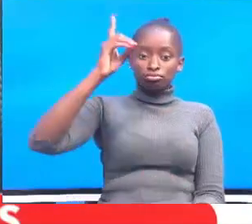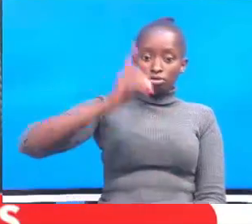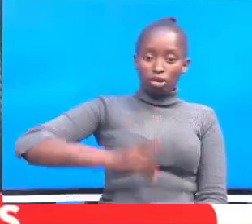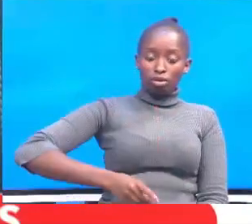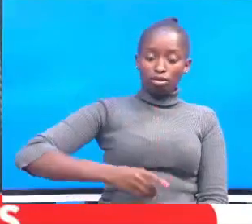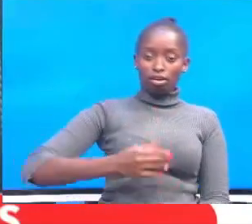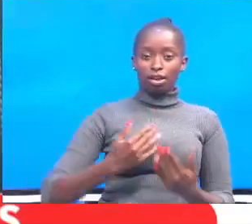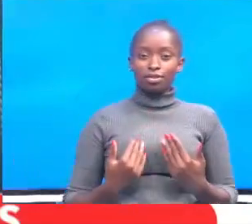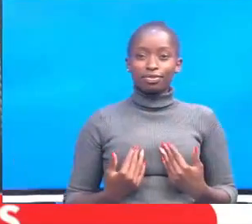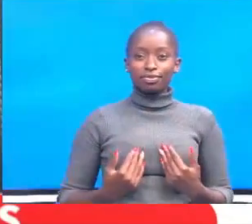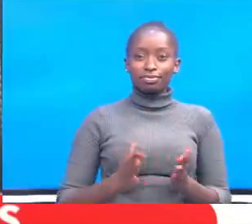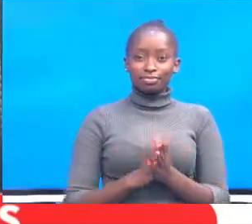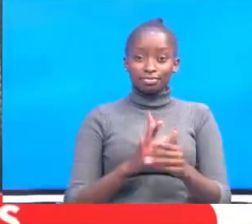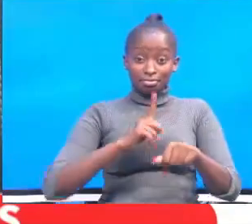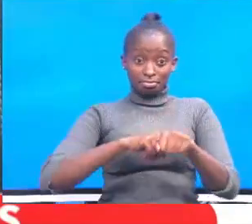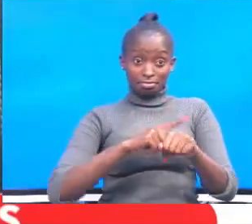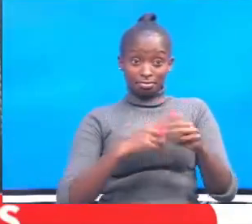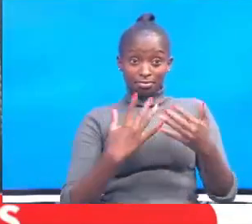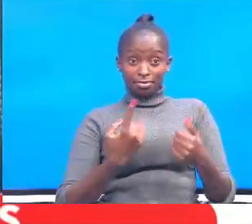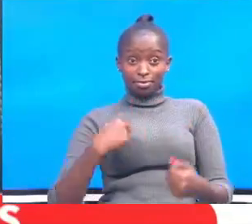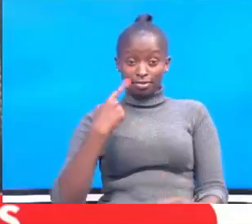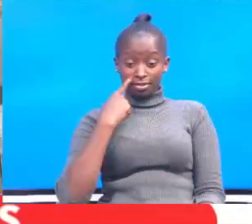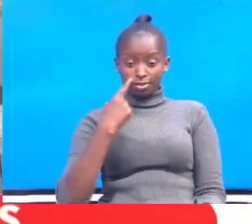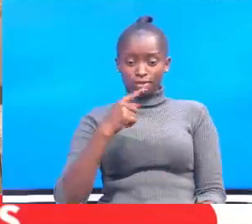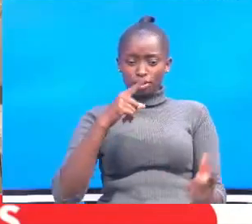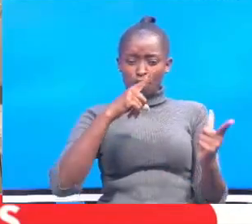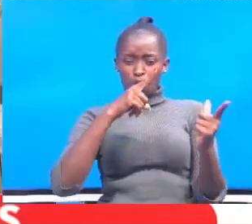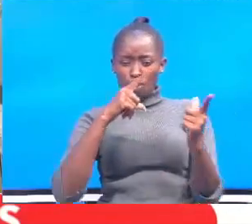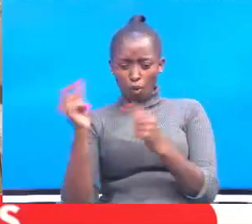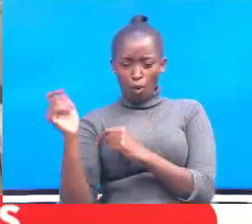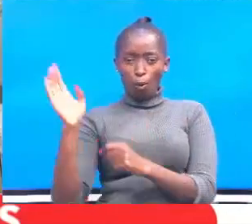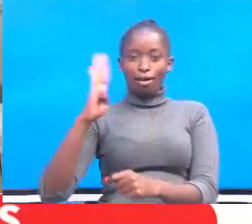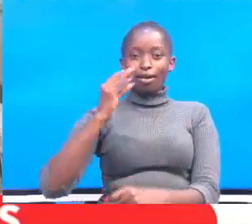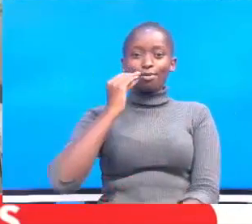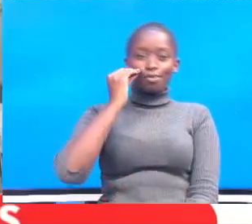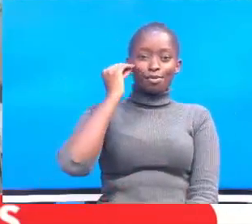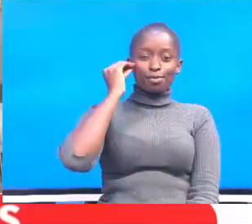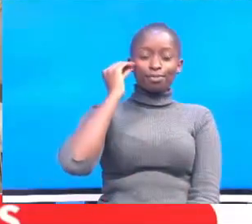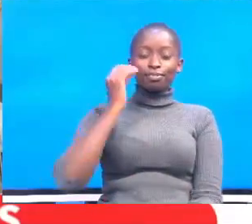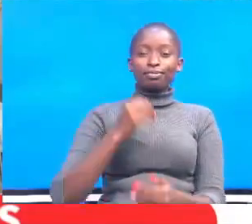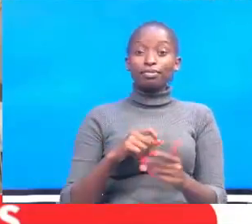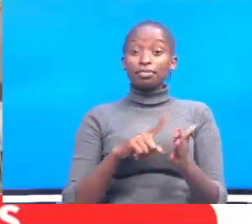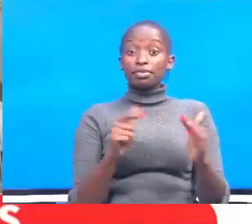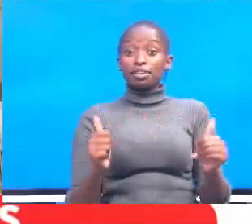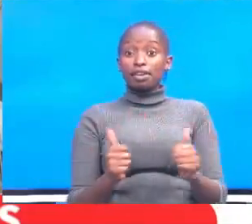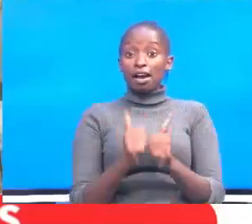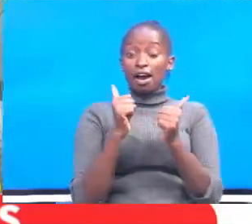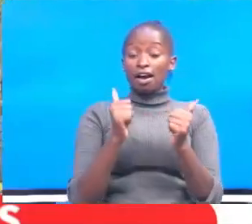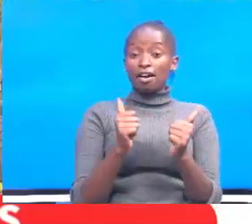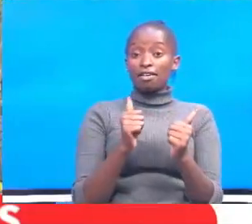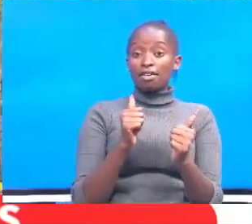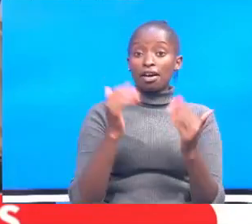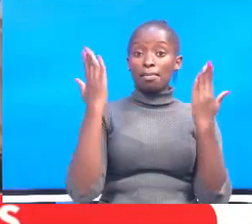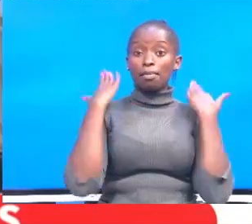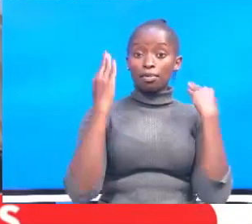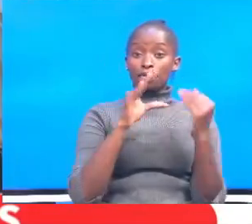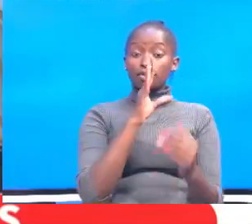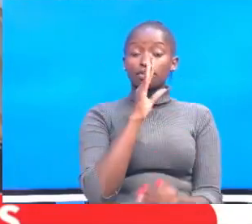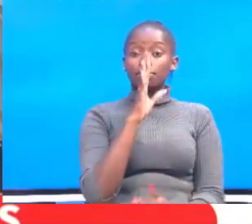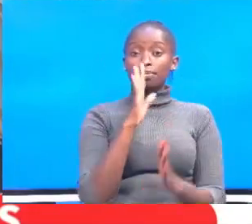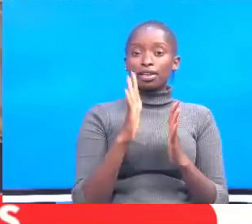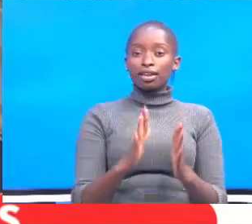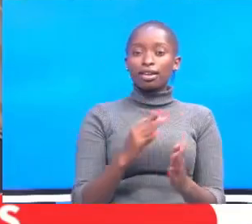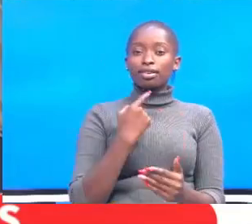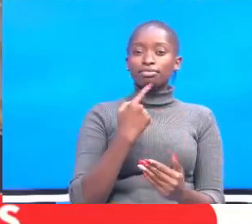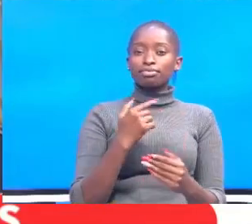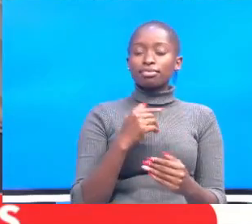huu, tunakuona ukielekea nyumbani. This, even as Meru County Speaker Ayub Bundi wrote a notice of